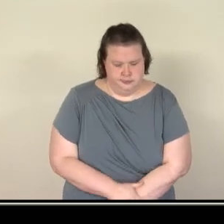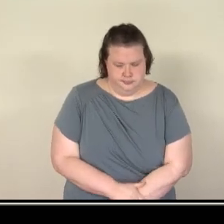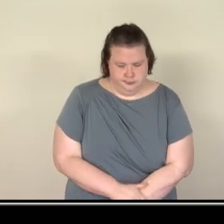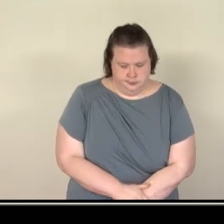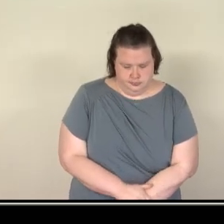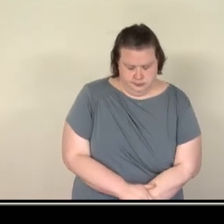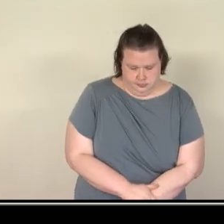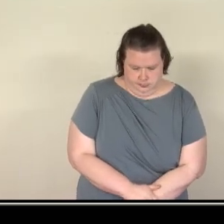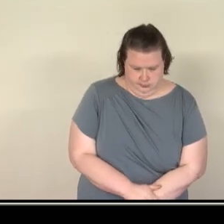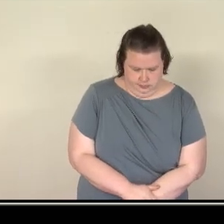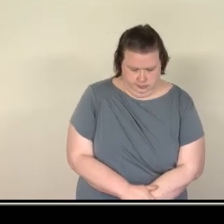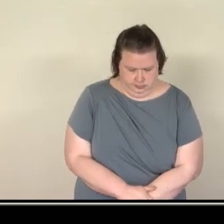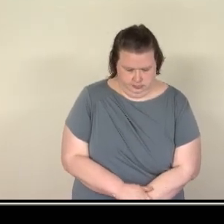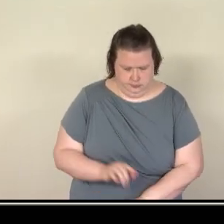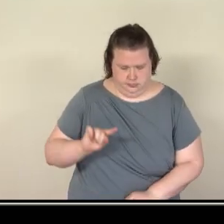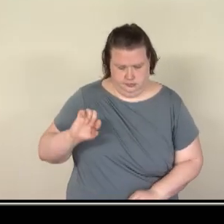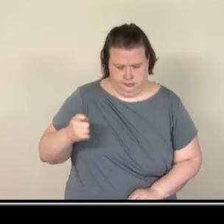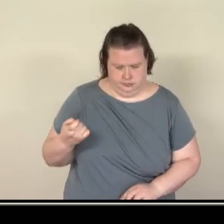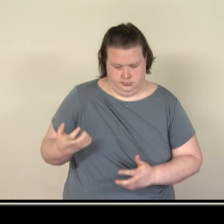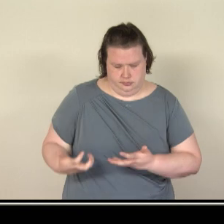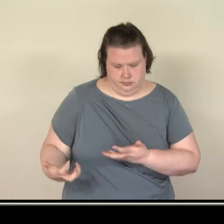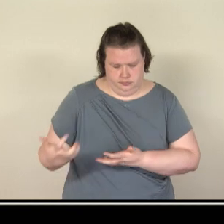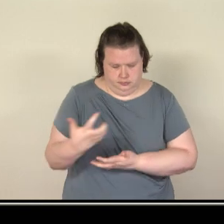This is our tax collections.